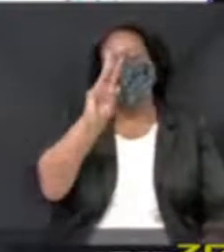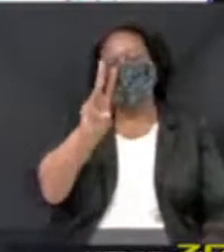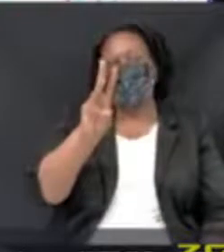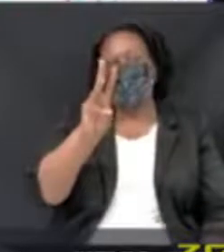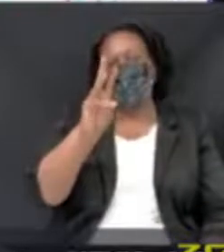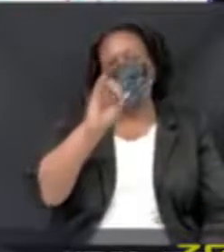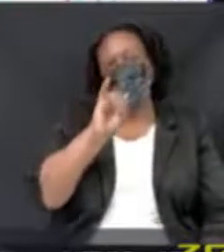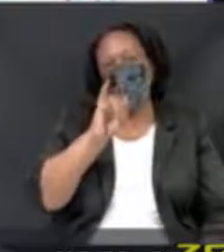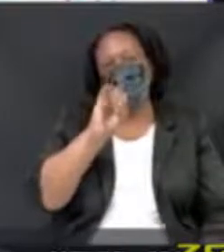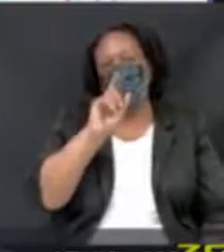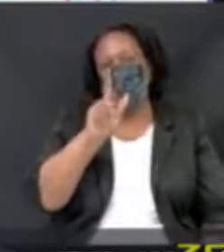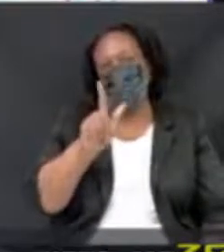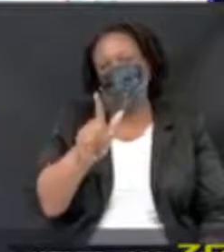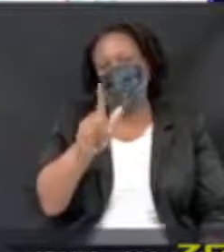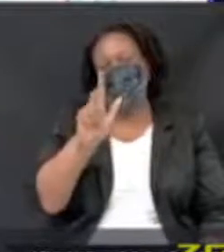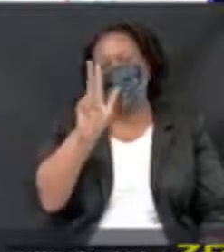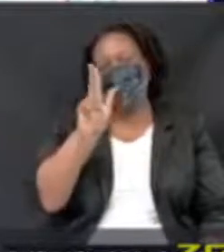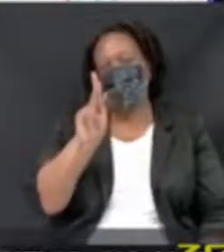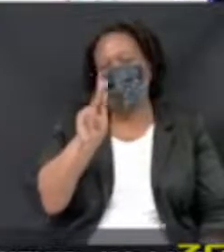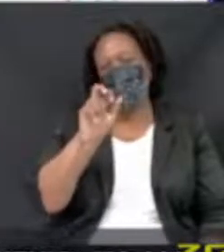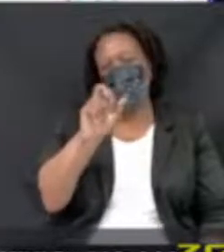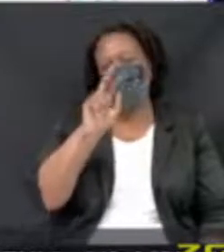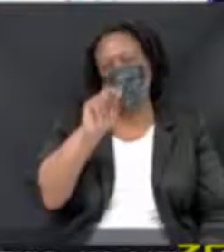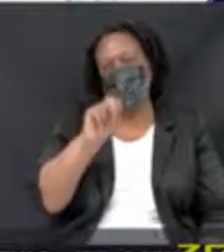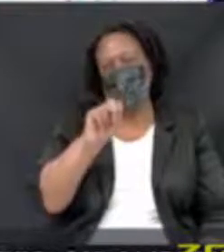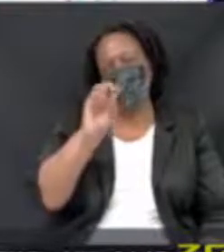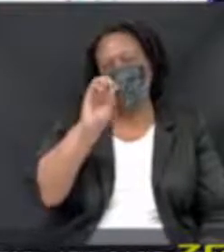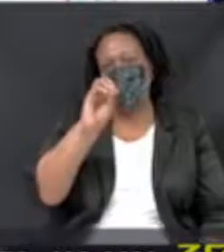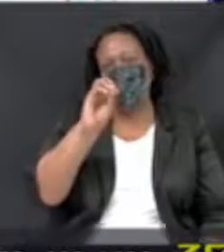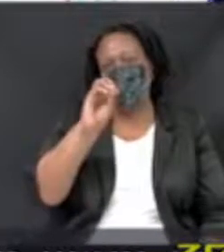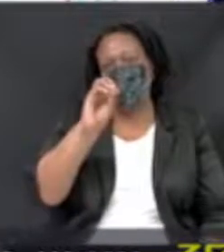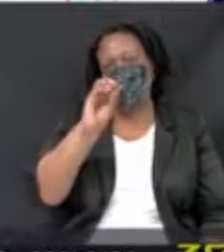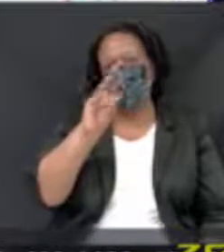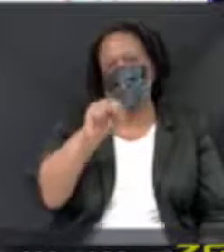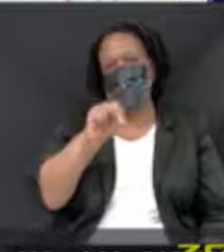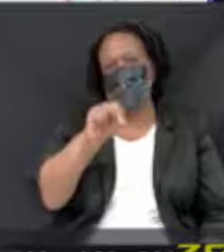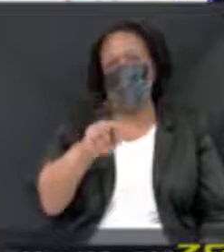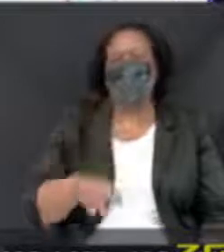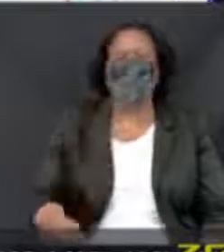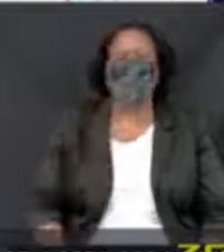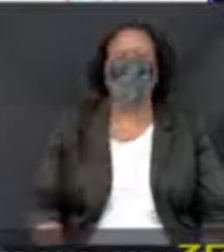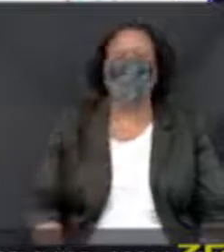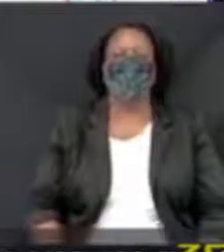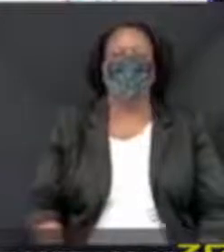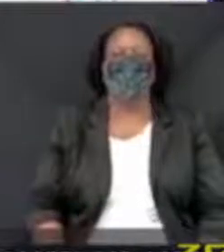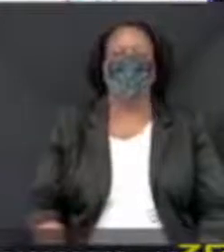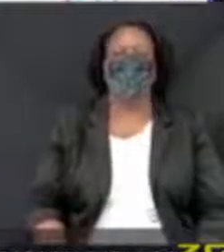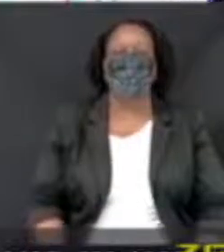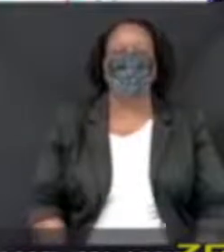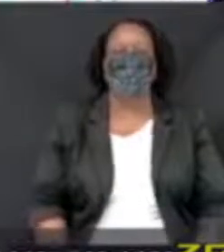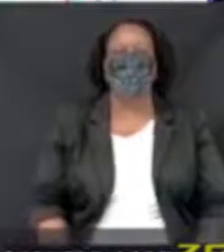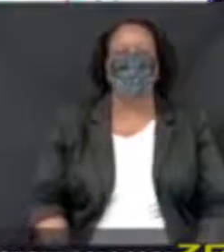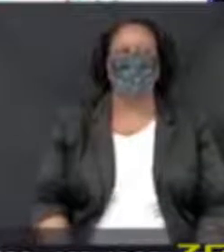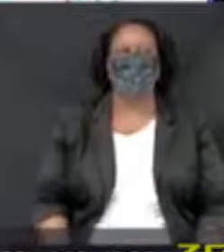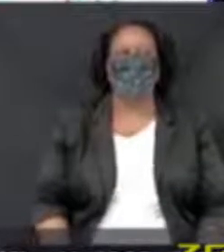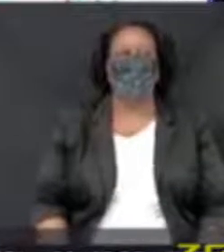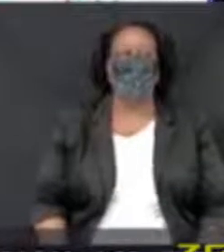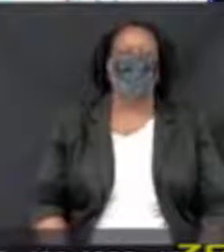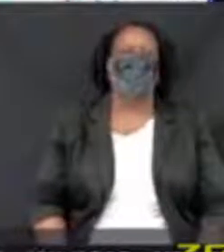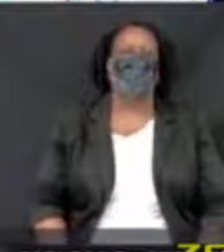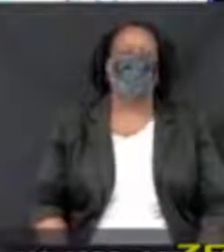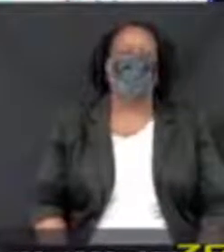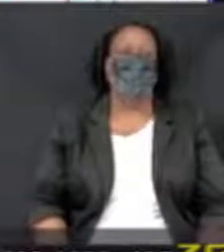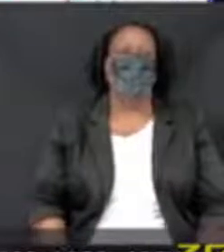it? He has been a voice, crying out in the wilderness, really, like John